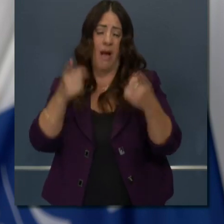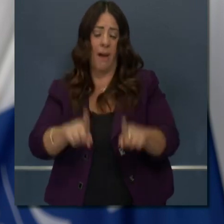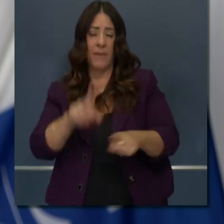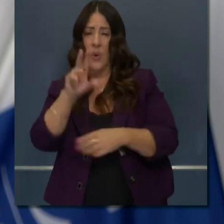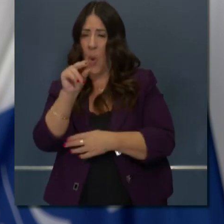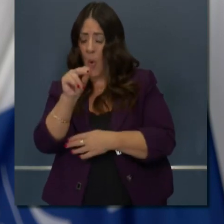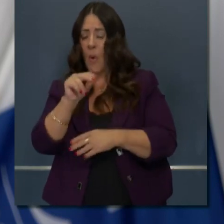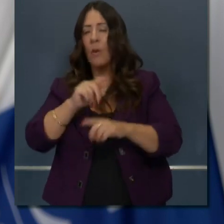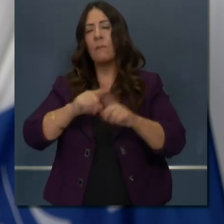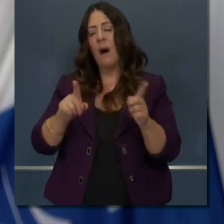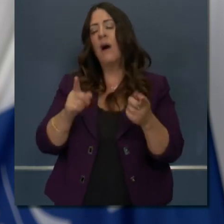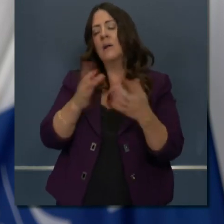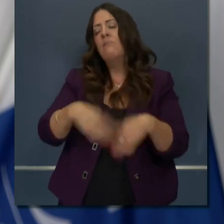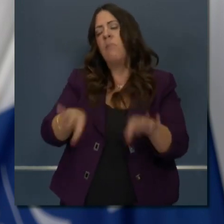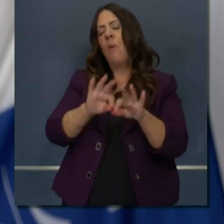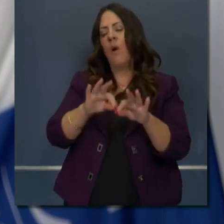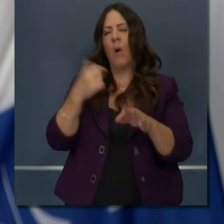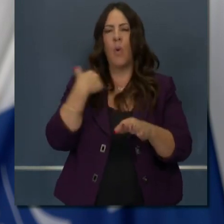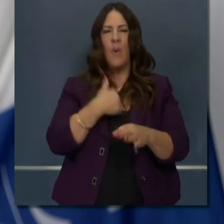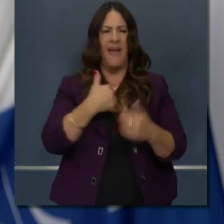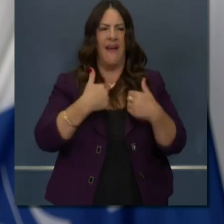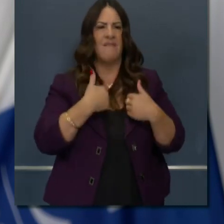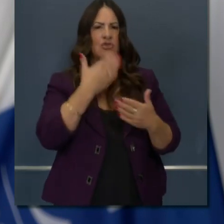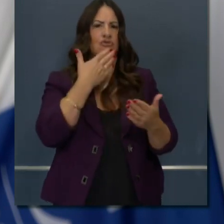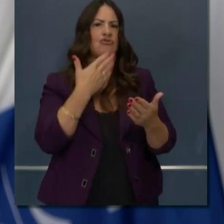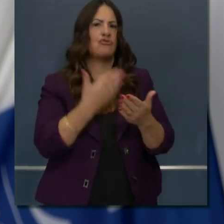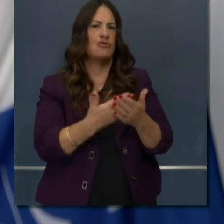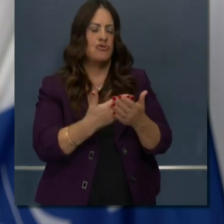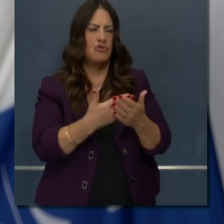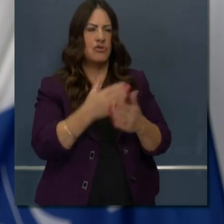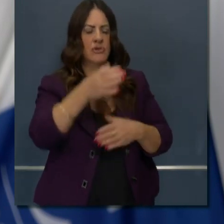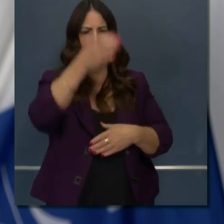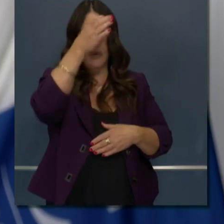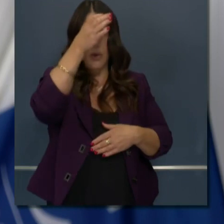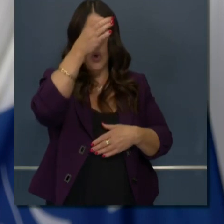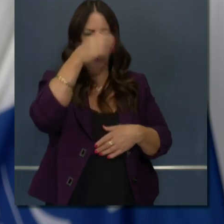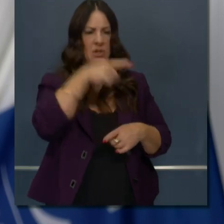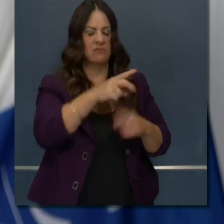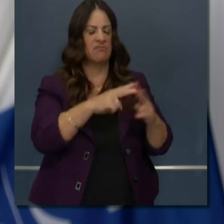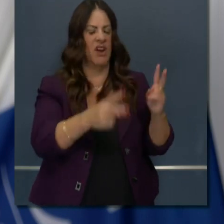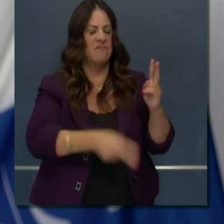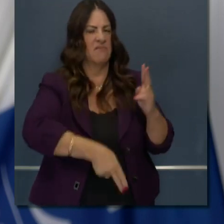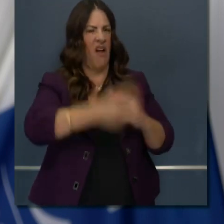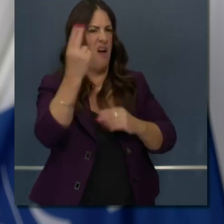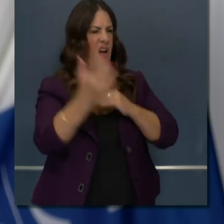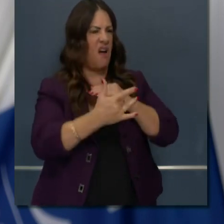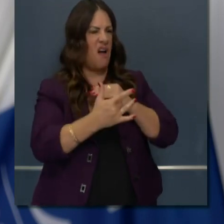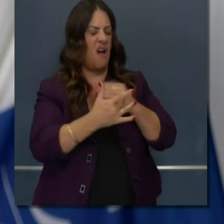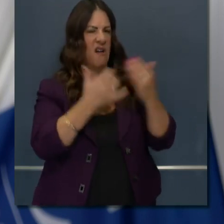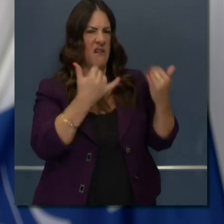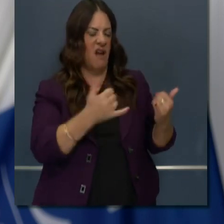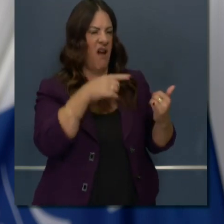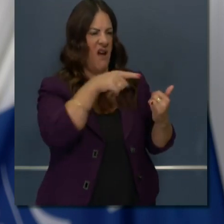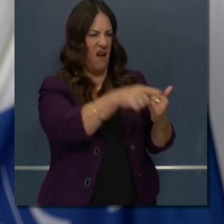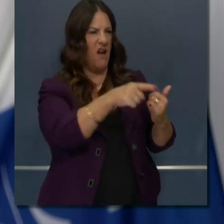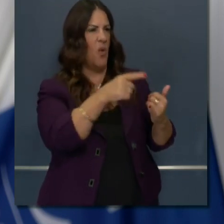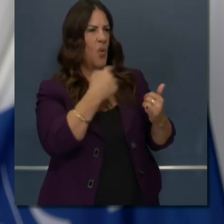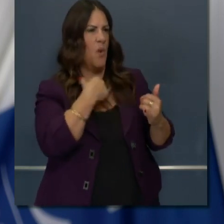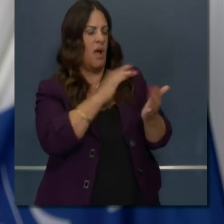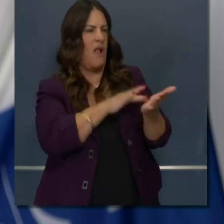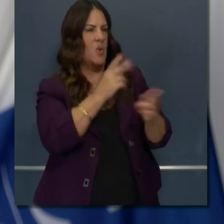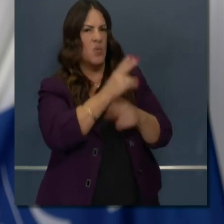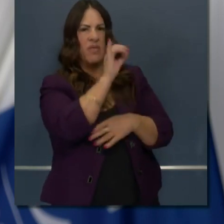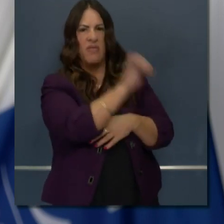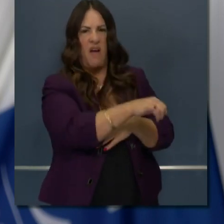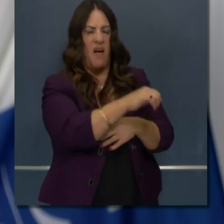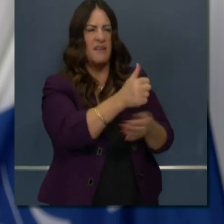that with high-performance computing, these very high-quality, high-end computers are allowing us now to start to model